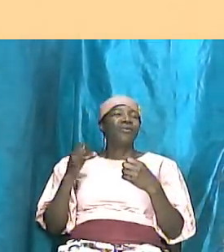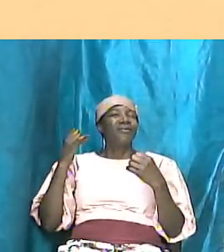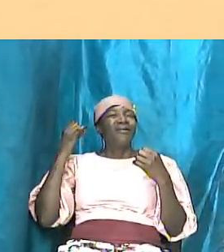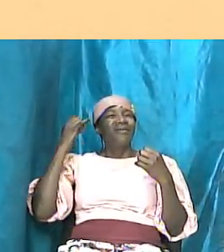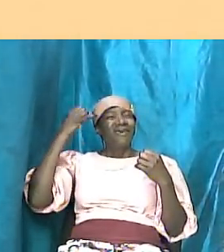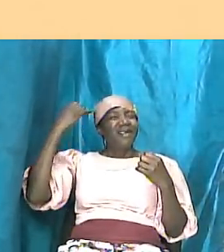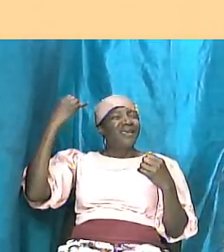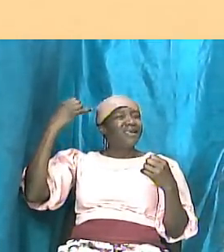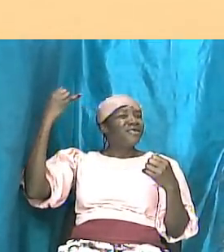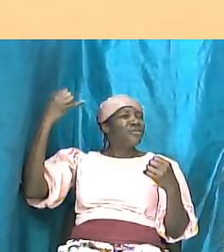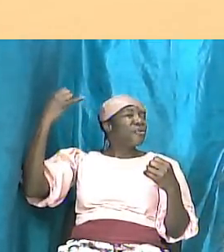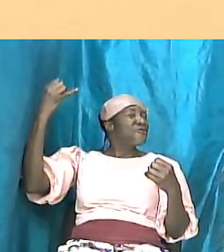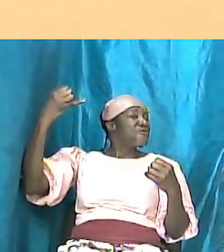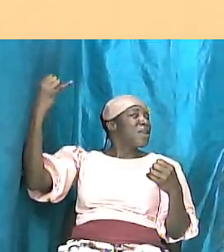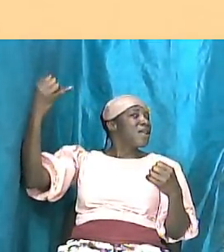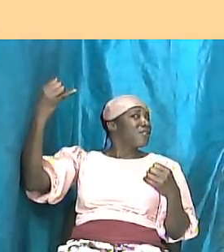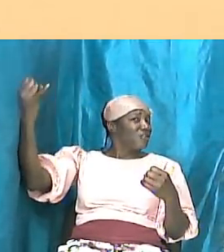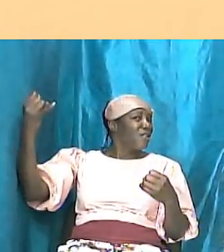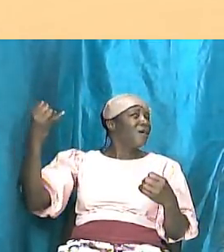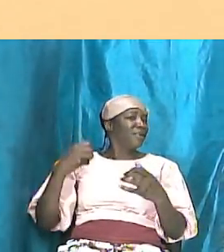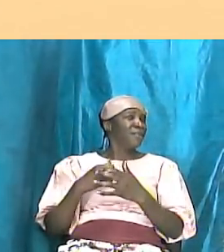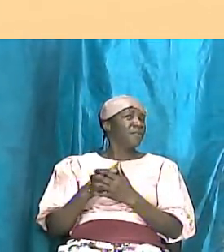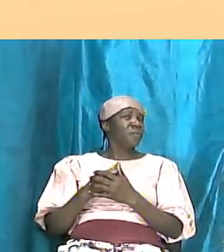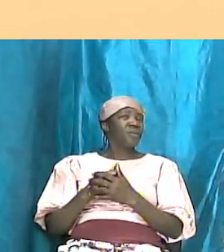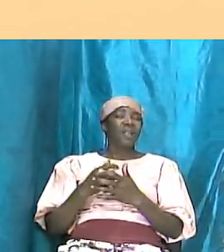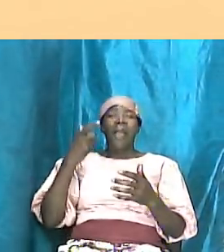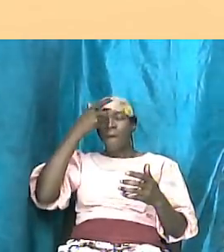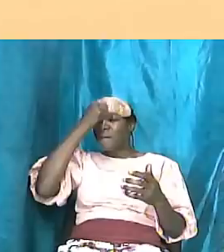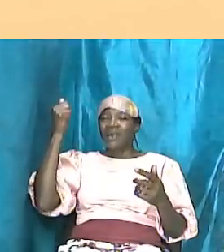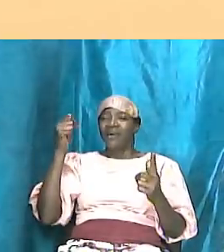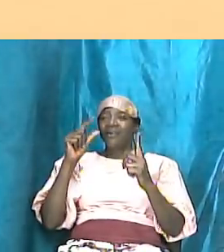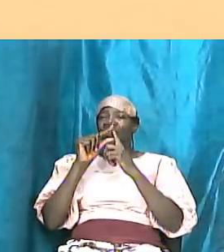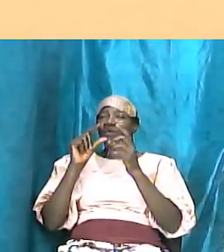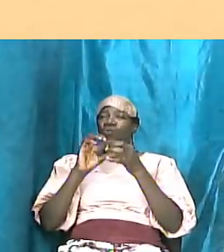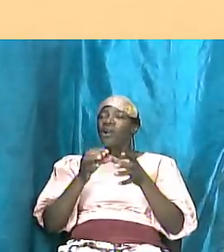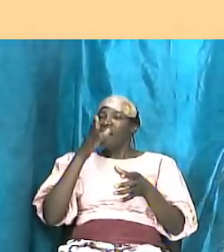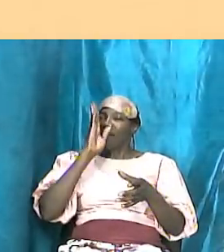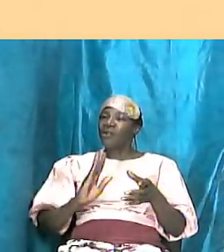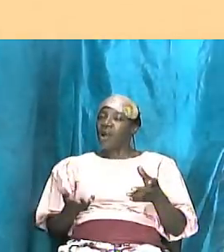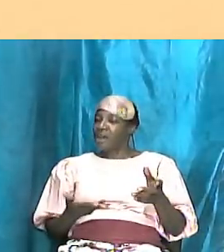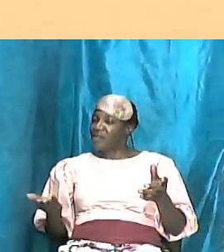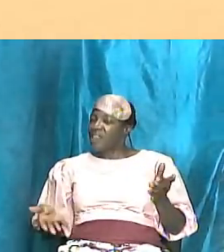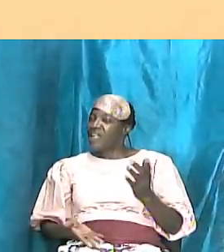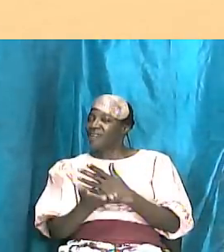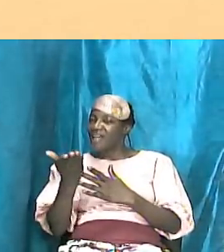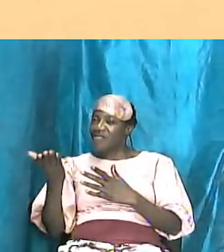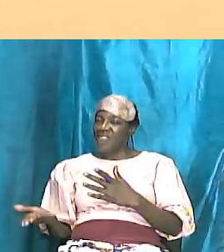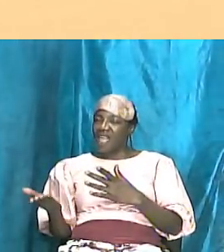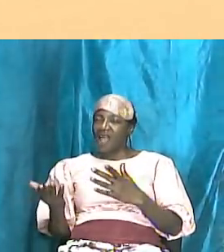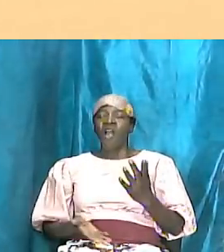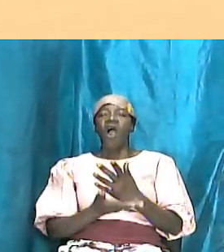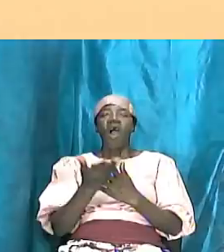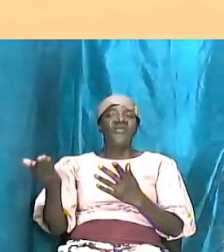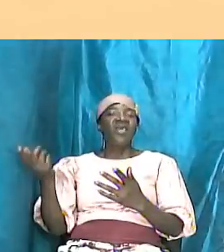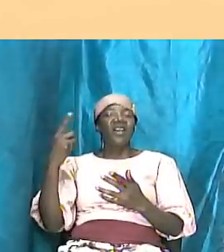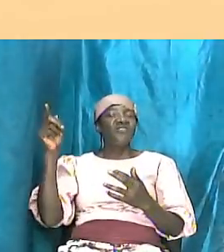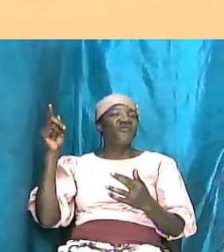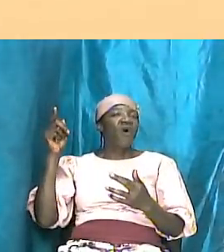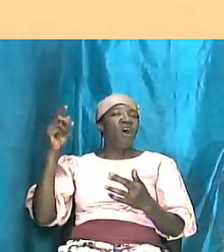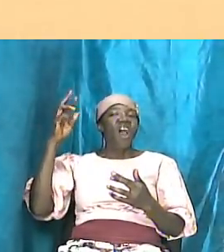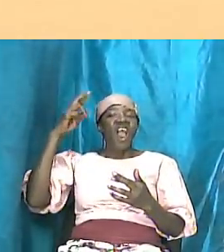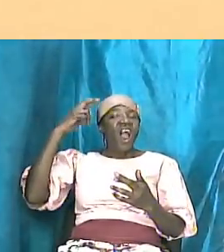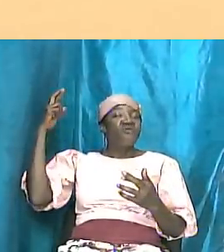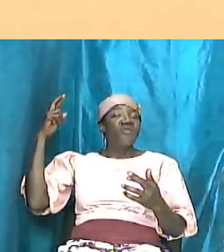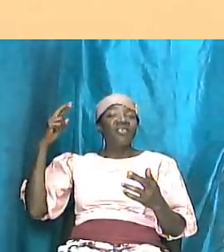inspiration. And the book is inspired because it is the word of Almighty God. And the things that are there for a reason, they